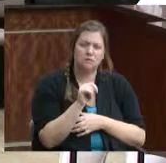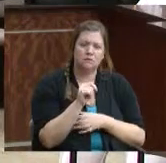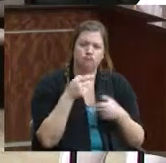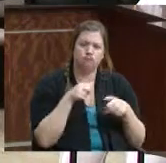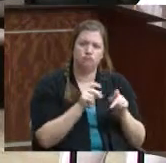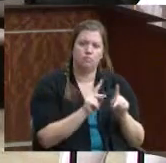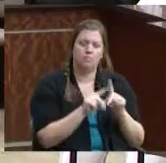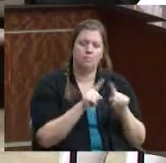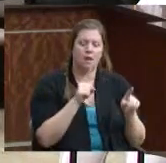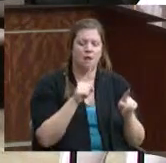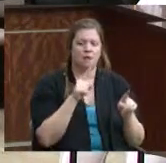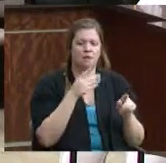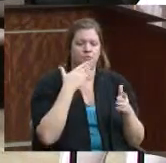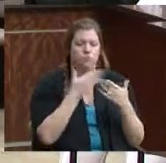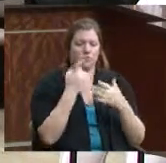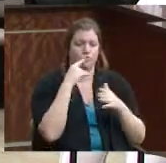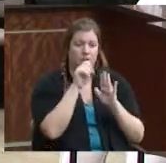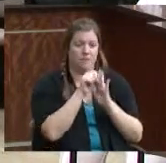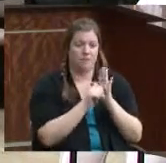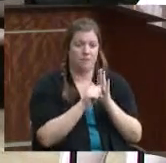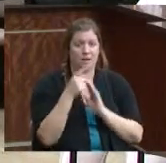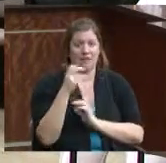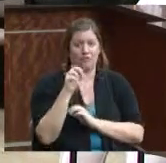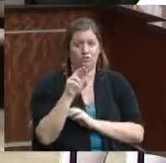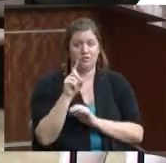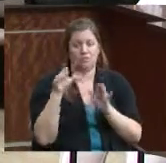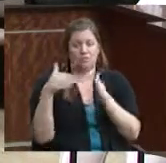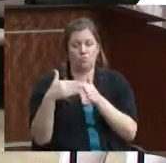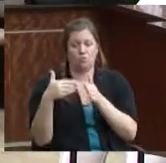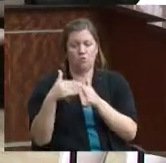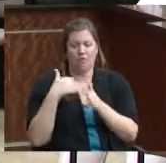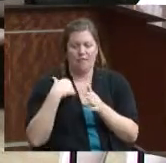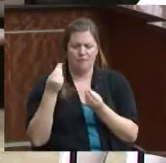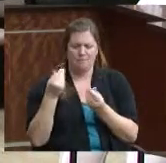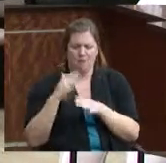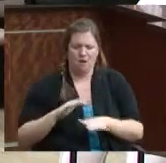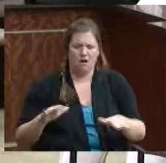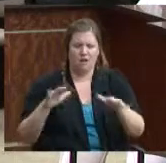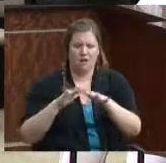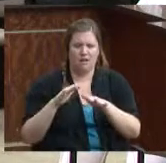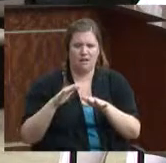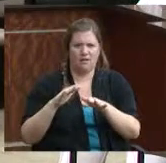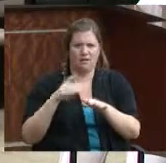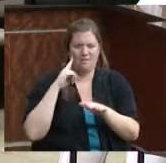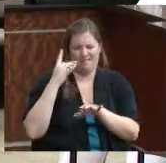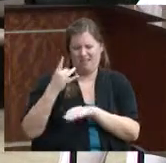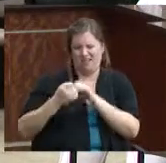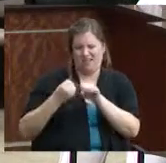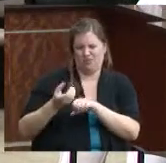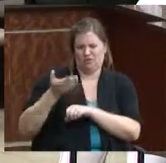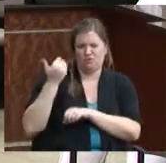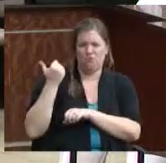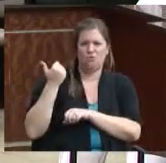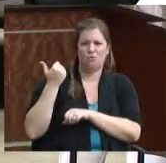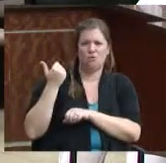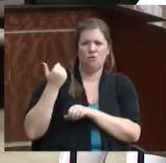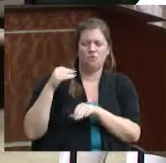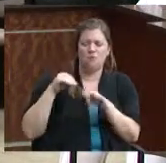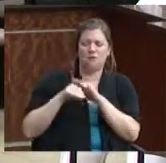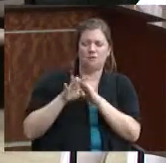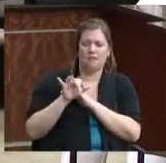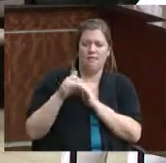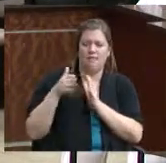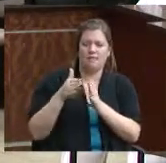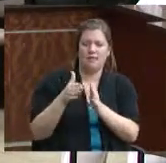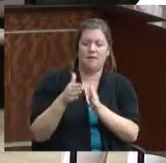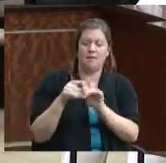in the state. Let me go up to Anderson's Corner. We've had that property. I appeared before you 8 years ago to annex that land.